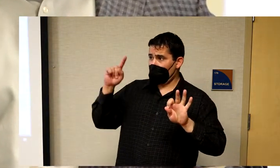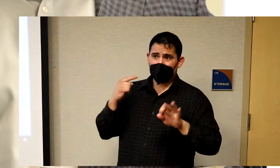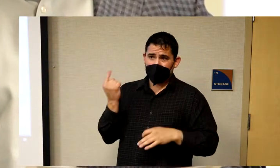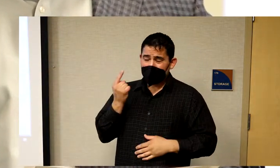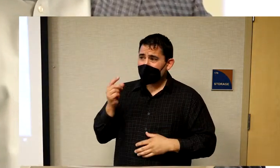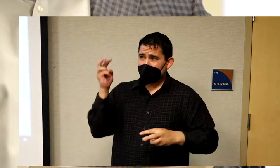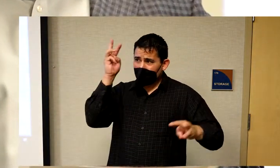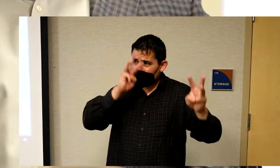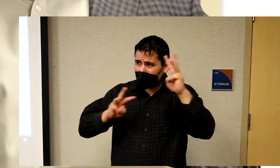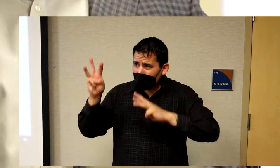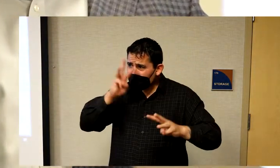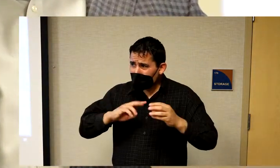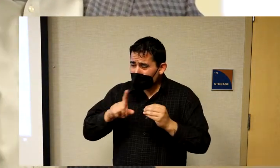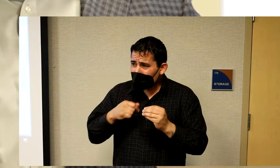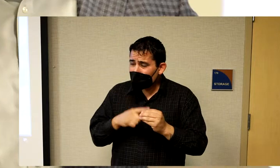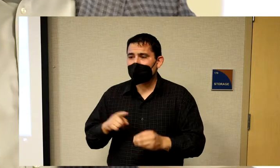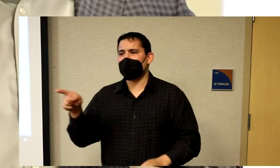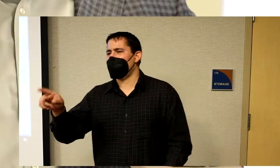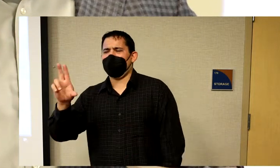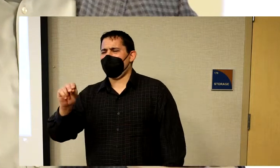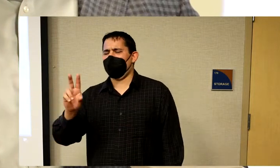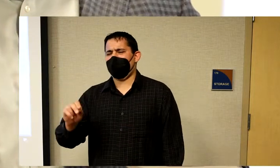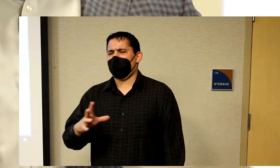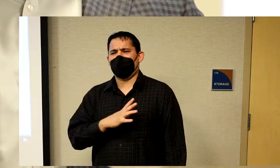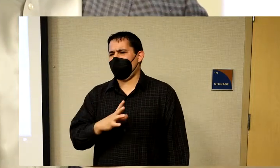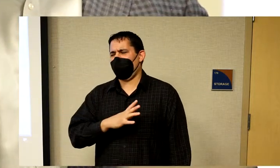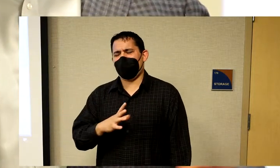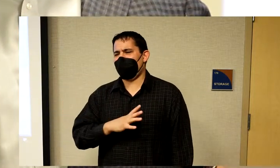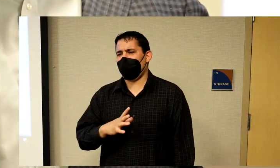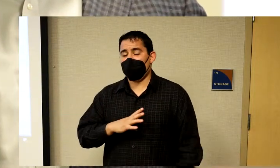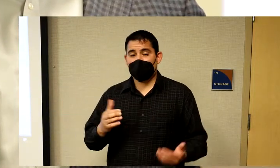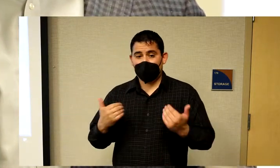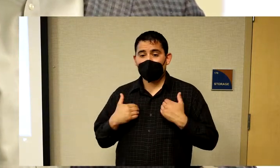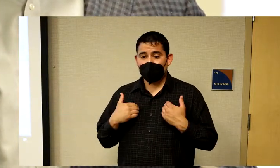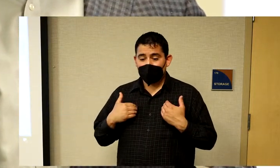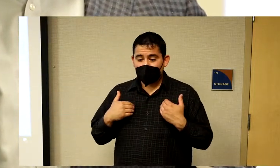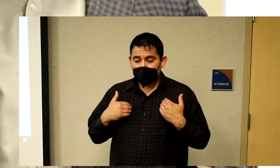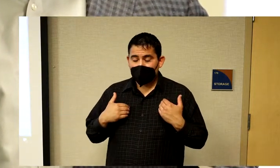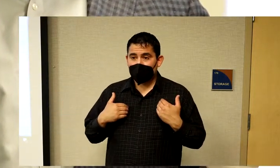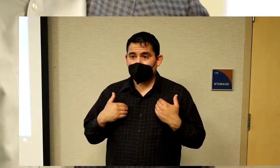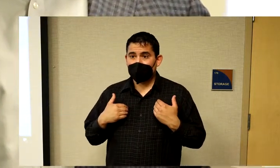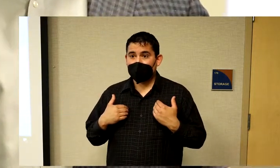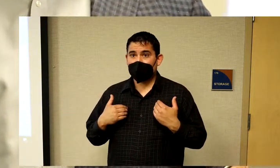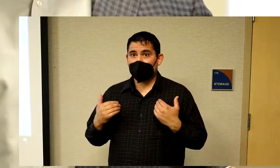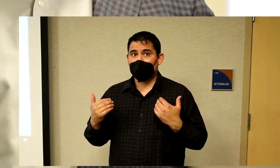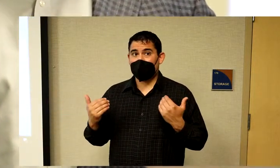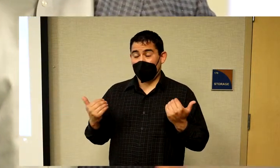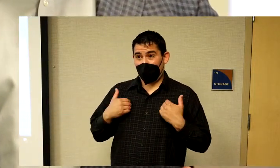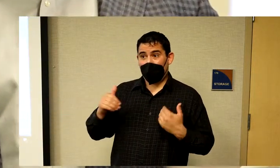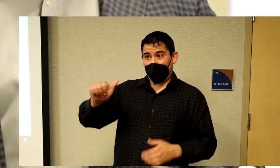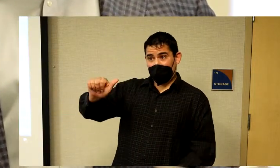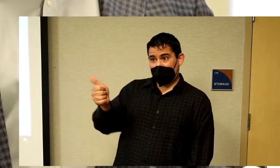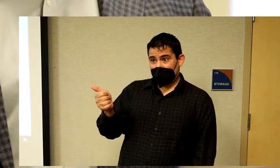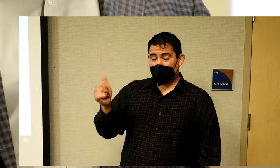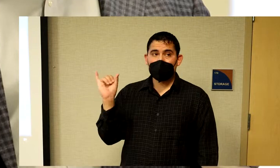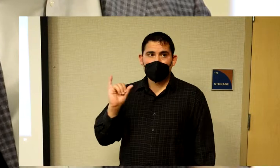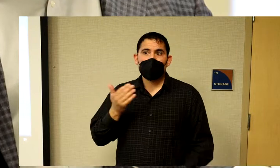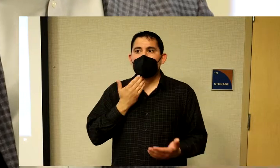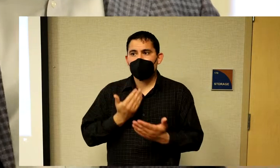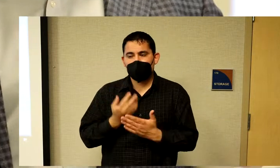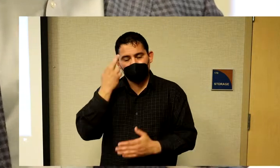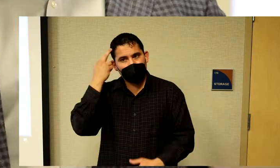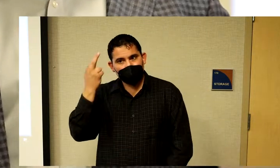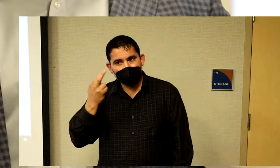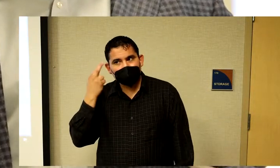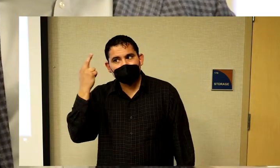solid. You have 10, and you want to have a really good reason at 10, right? You have to have, like, I think I gave you the example of the Butte